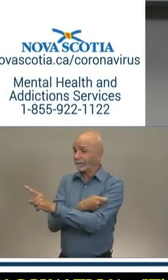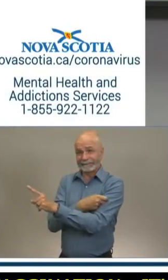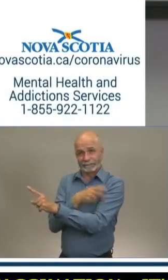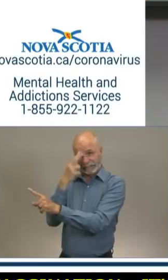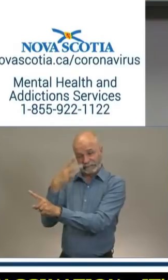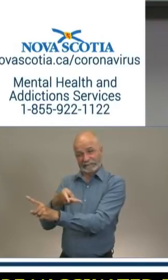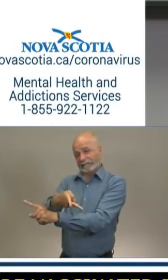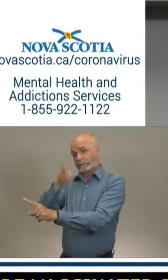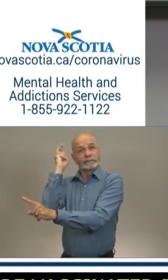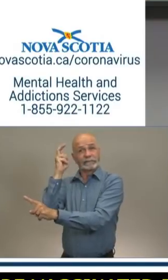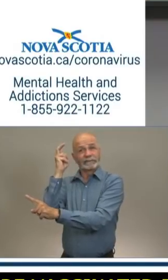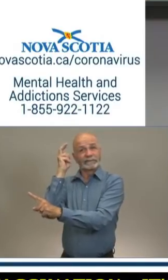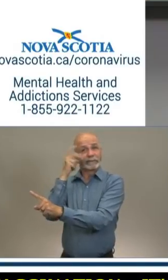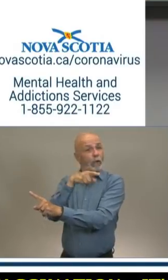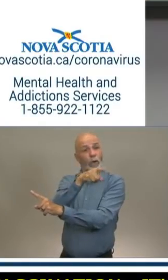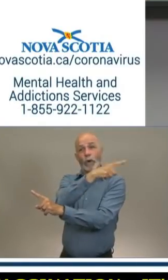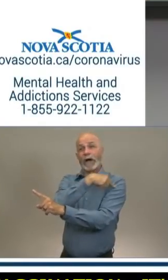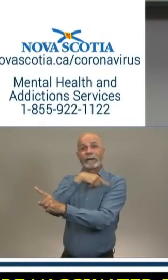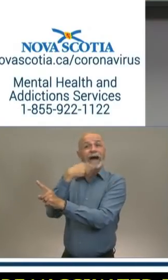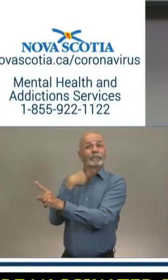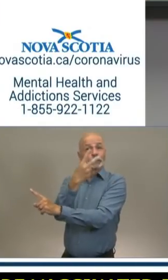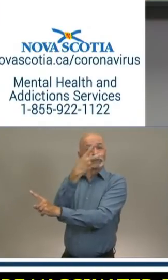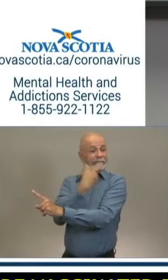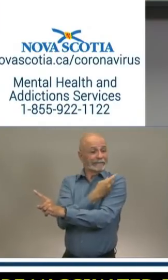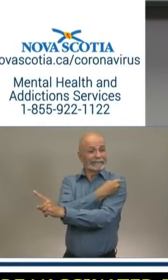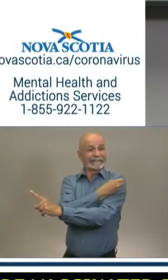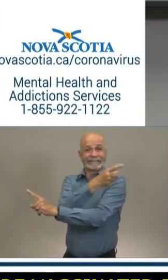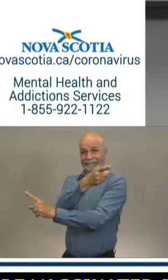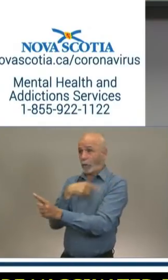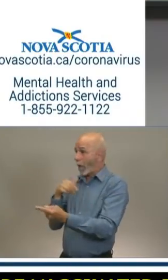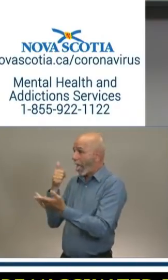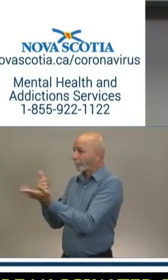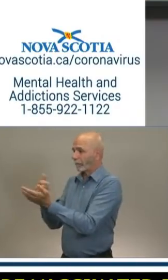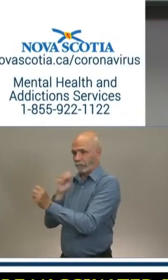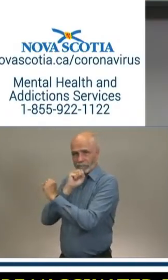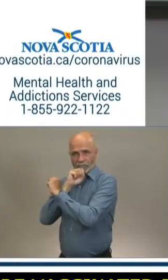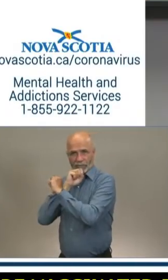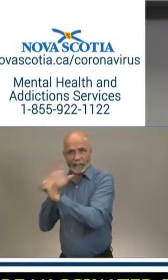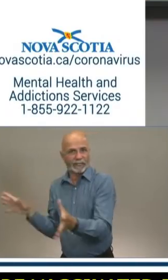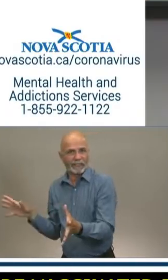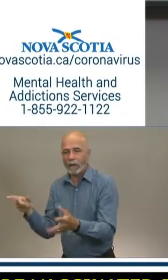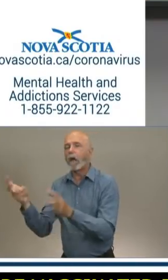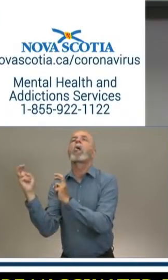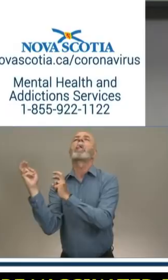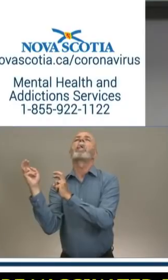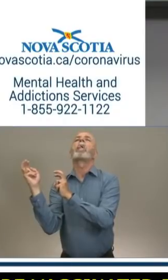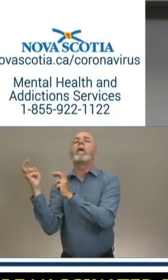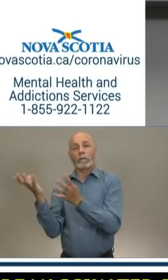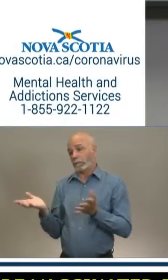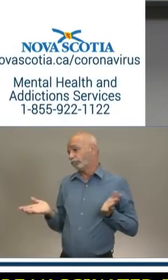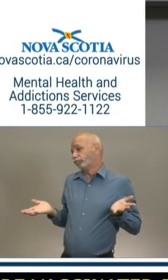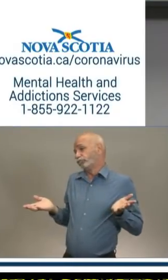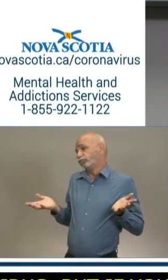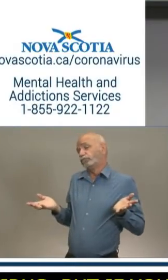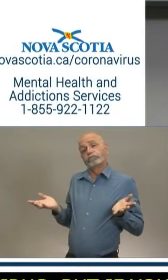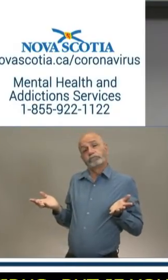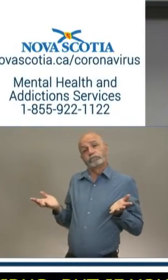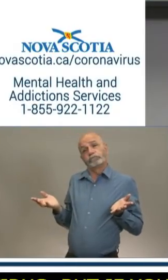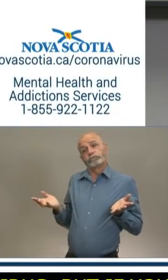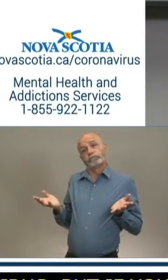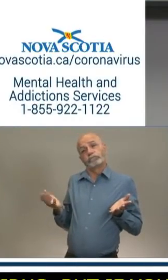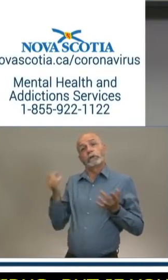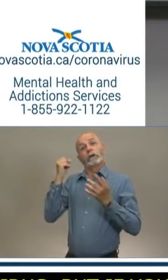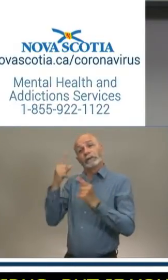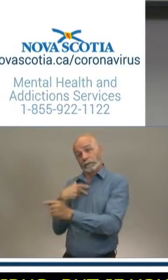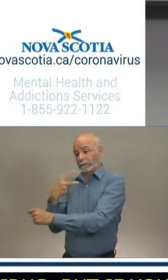vaccine won't help you from the risk of severe illness. In addition, getting the vaccine not only protects you, it will also protect your